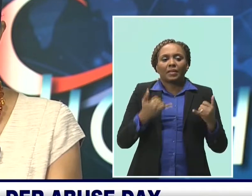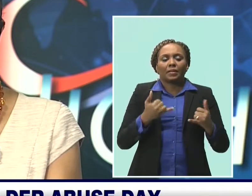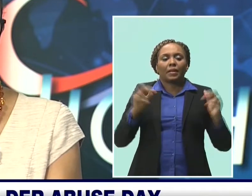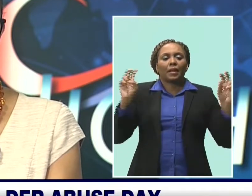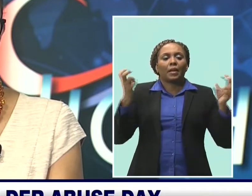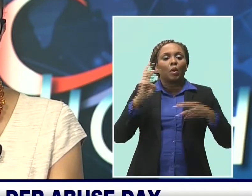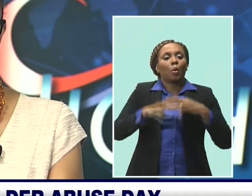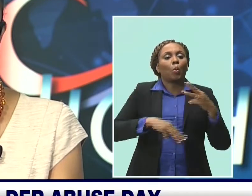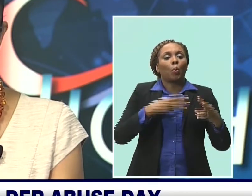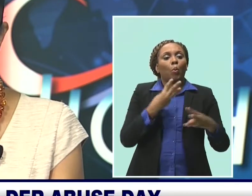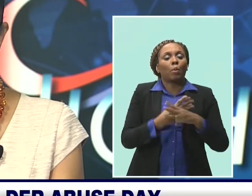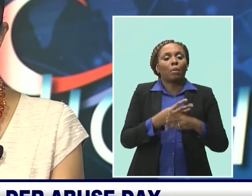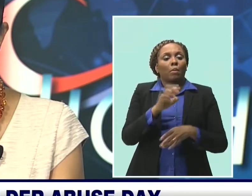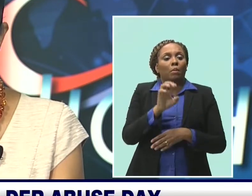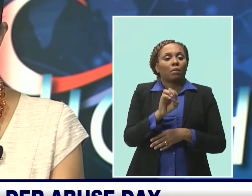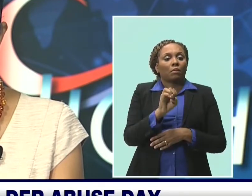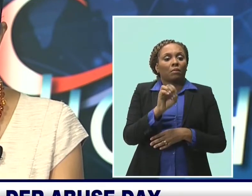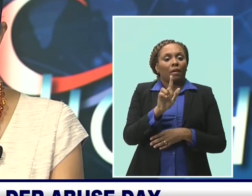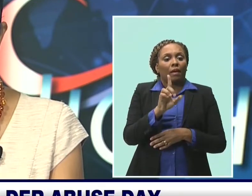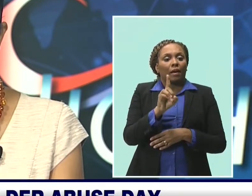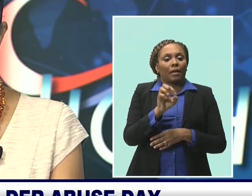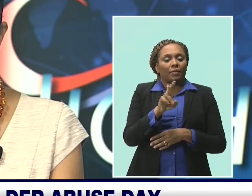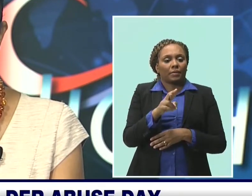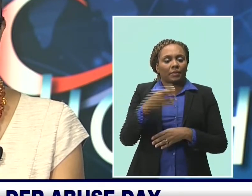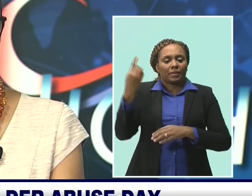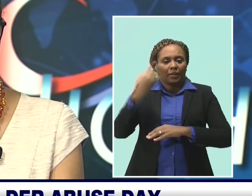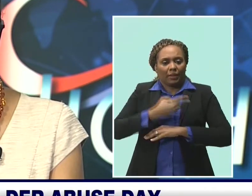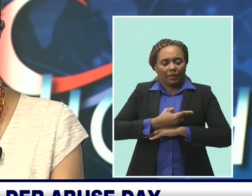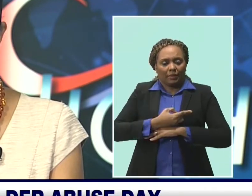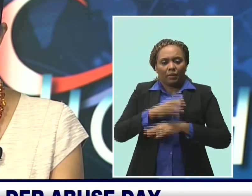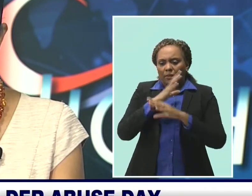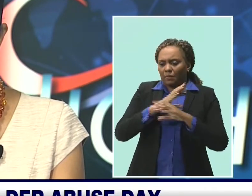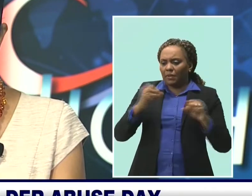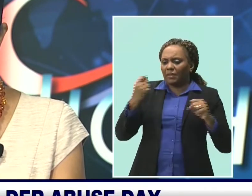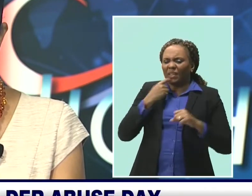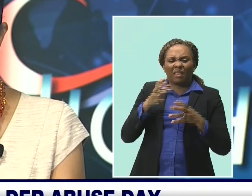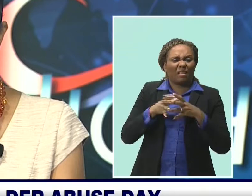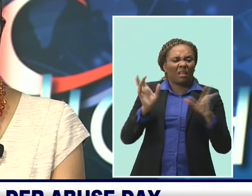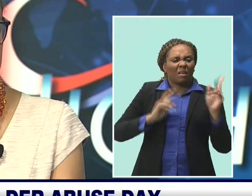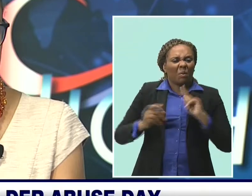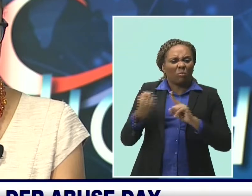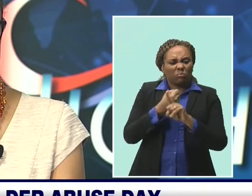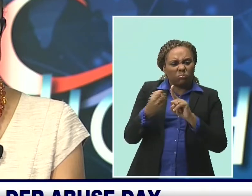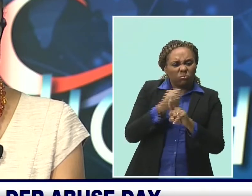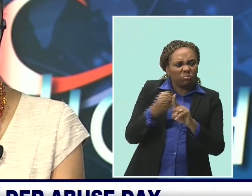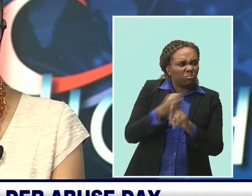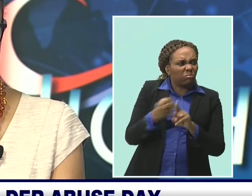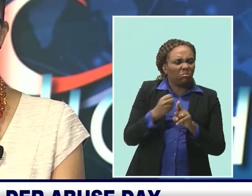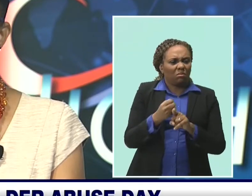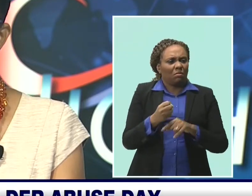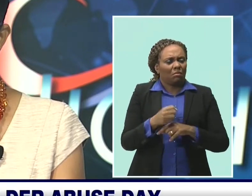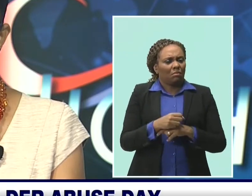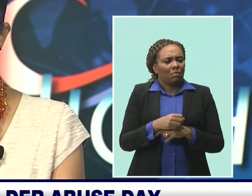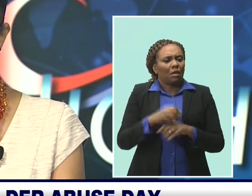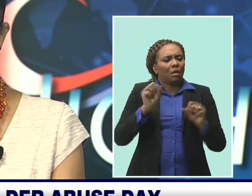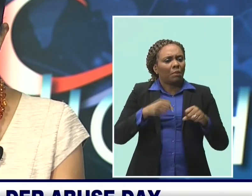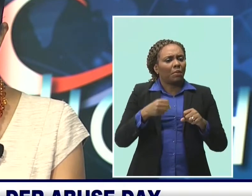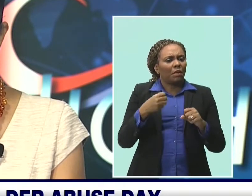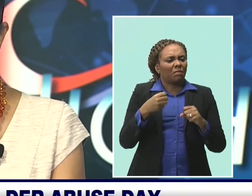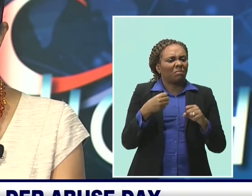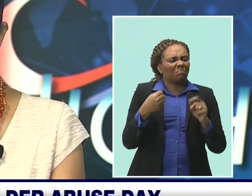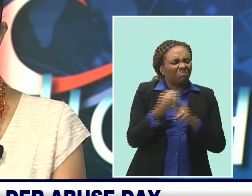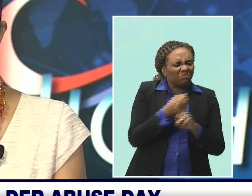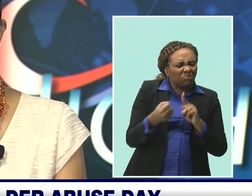celebrated today. President of BARP, Marlon Rice Bowen, says elder abuse, which can be physical, sexual, or